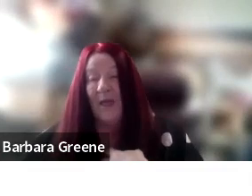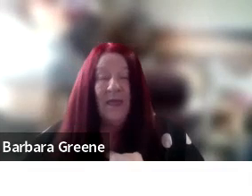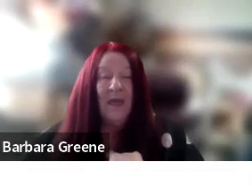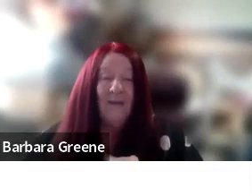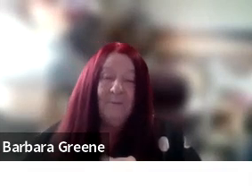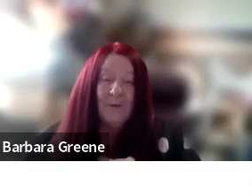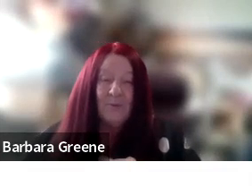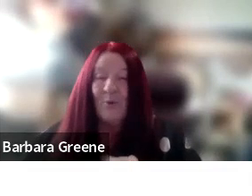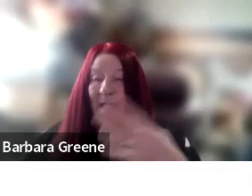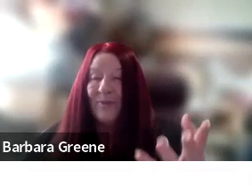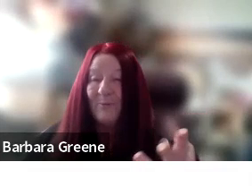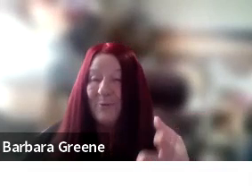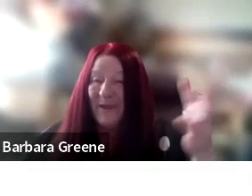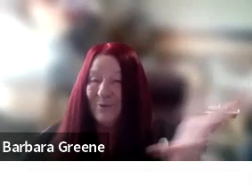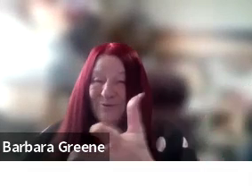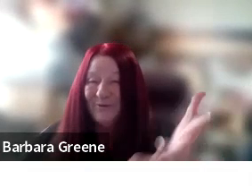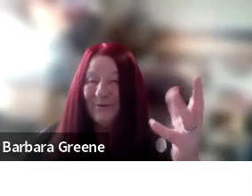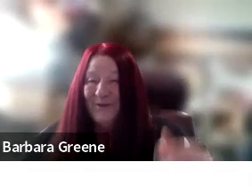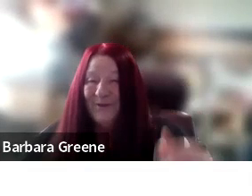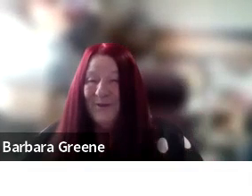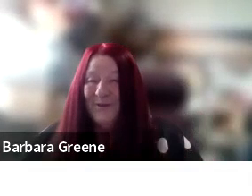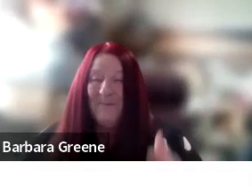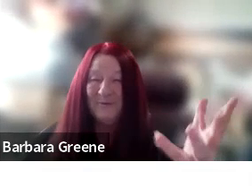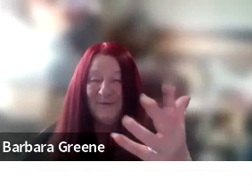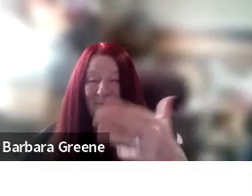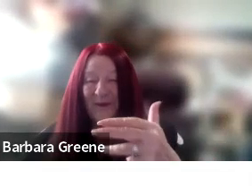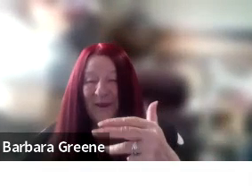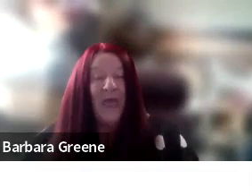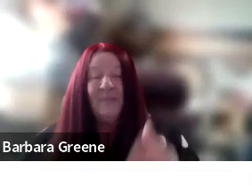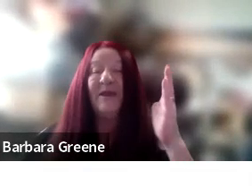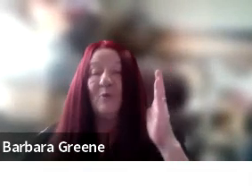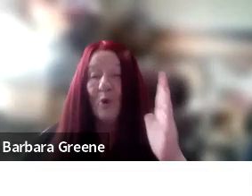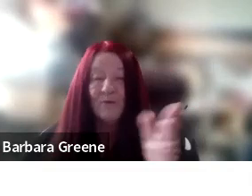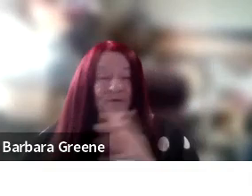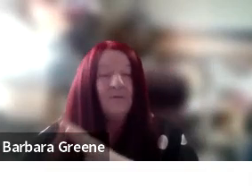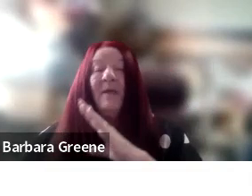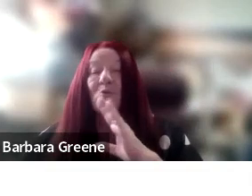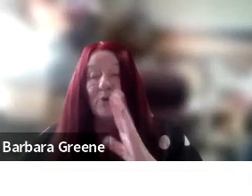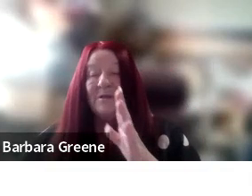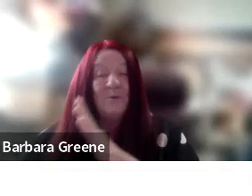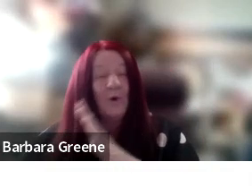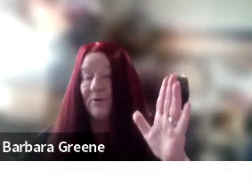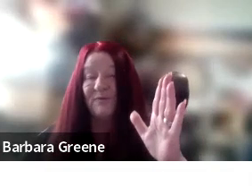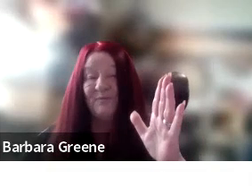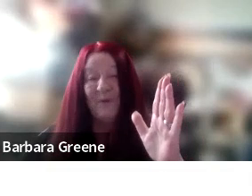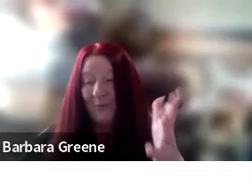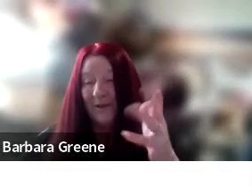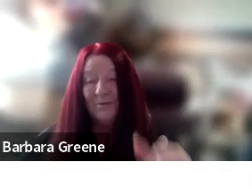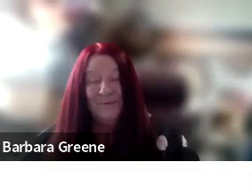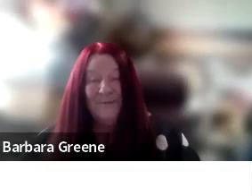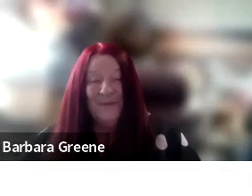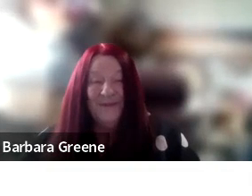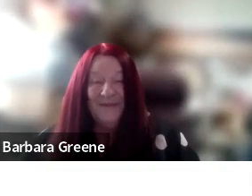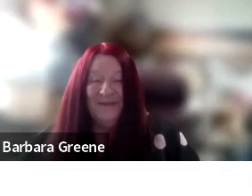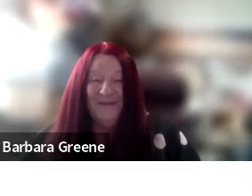process mapping. And as I look at it now, I feel rather proud that we were able to come up with something and that it works. It really